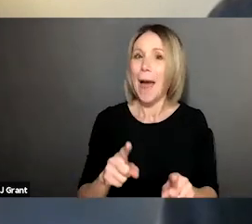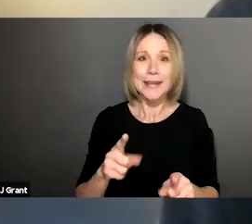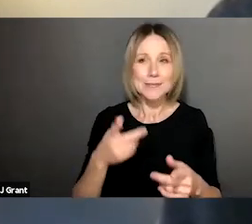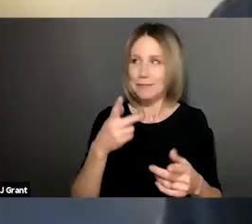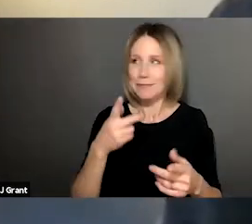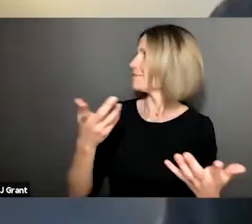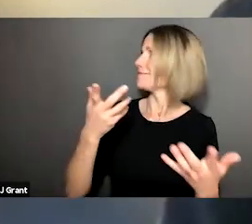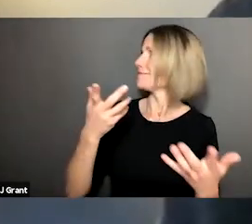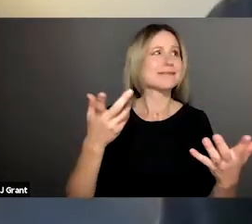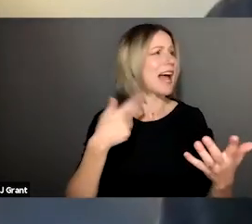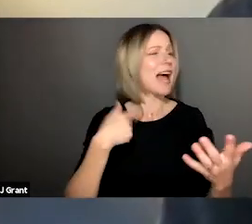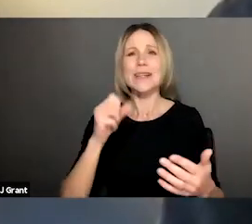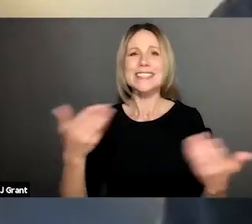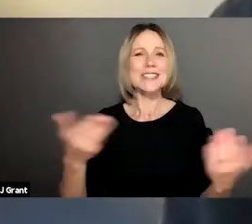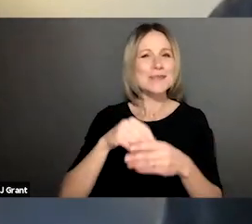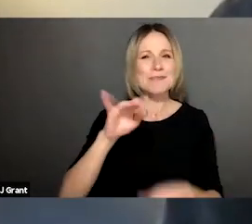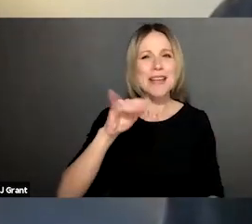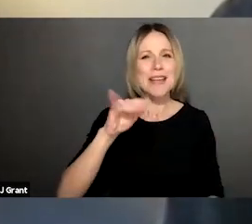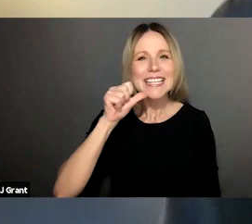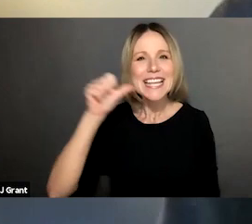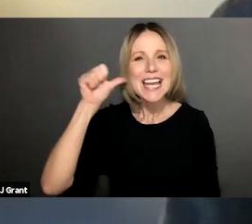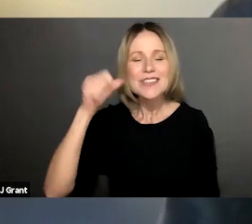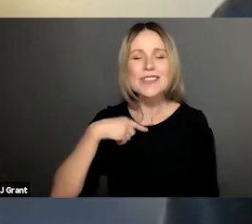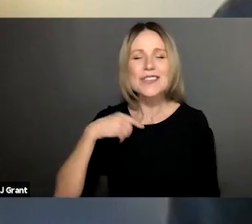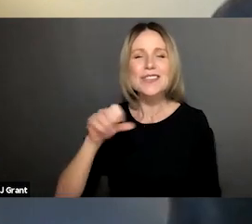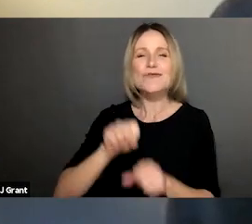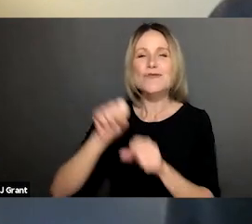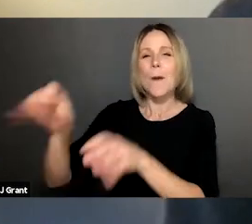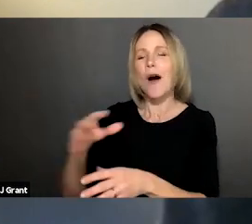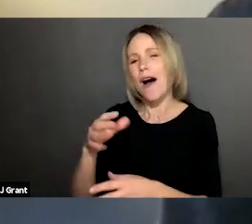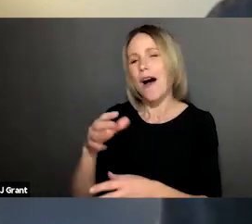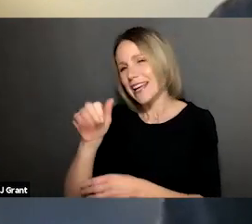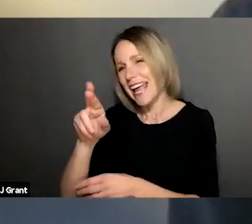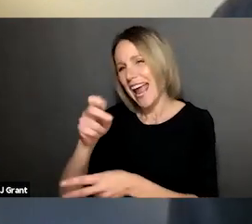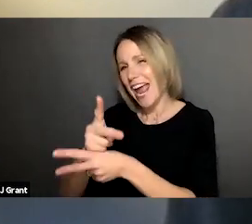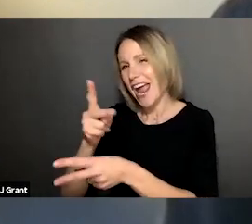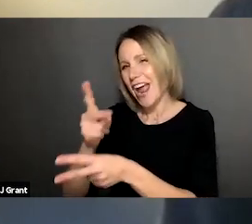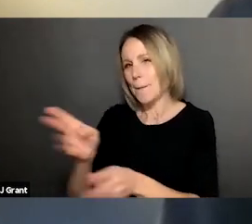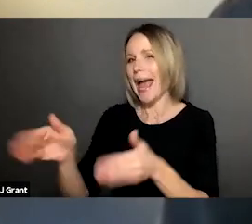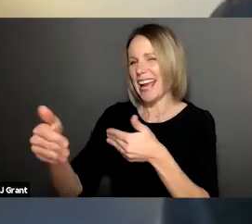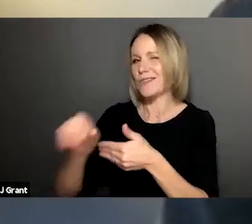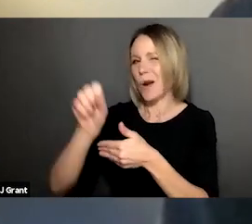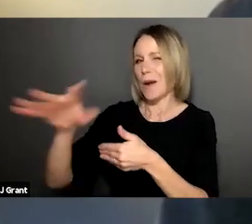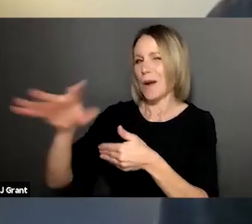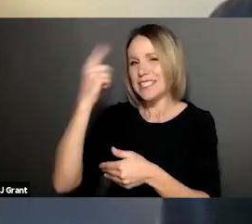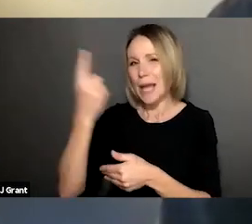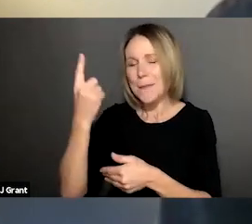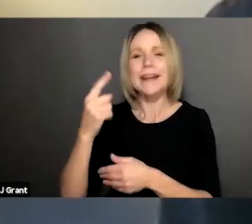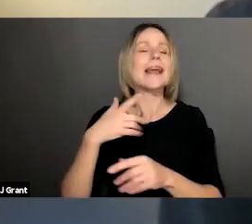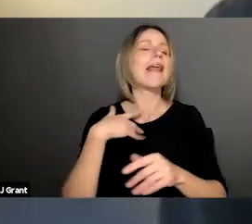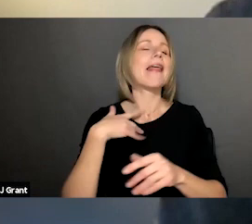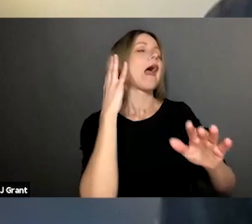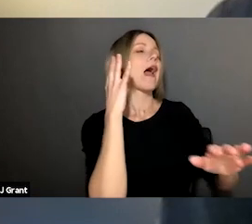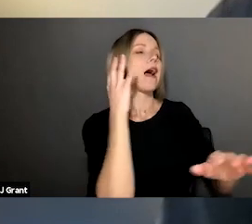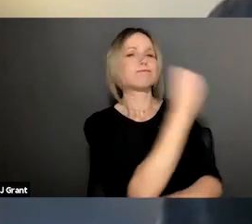yesterday, dropping off a socially distanced care package and skedaddling right back to New York afterward with